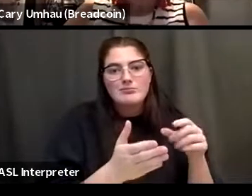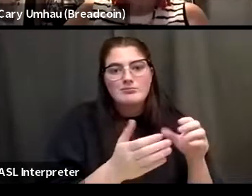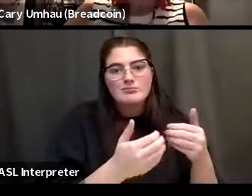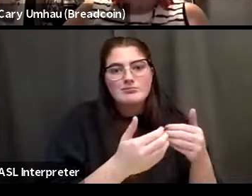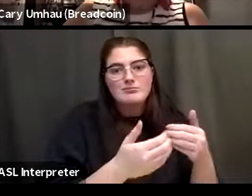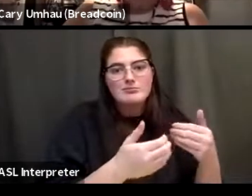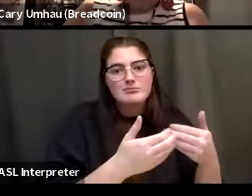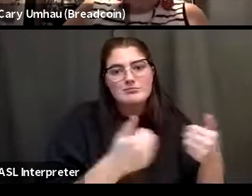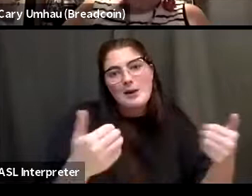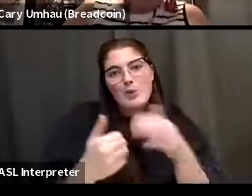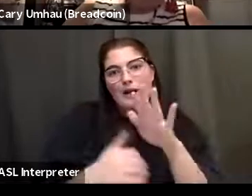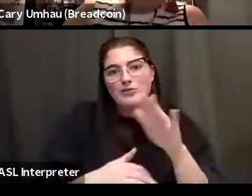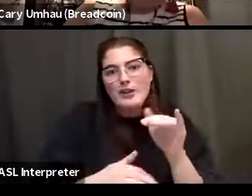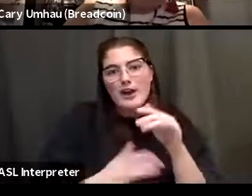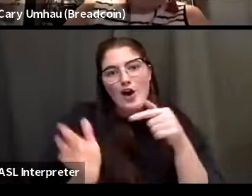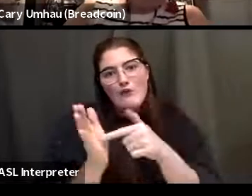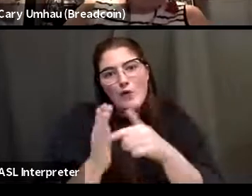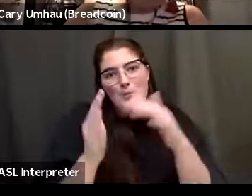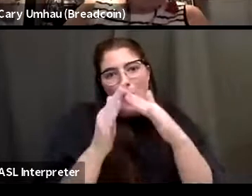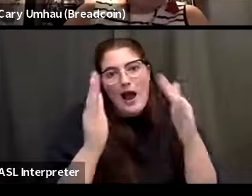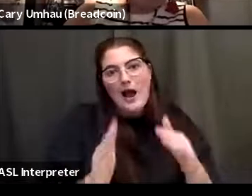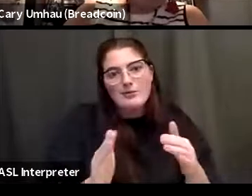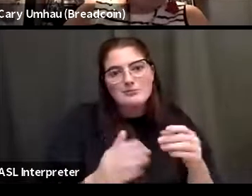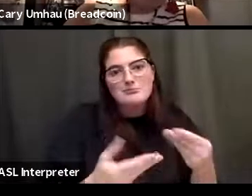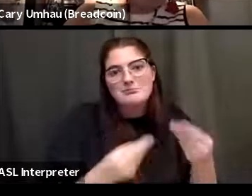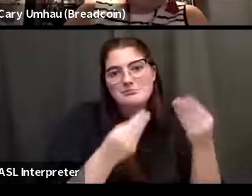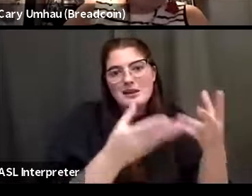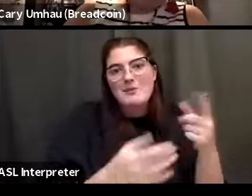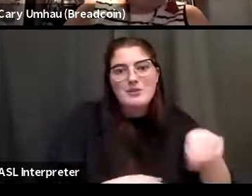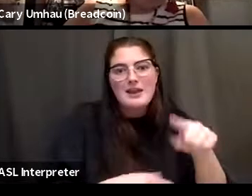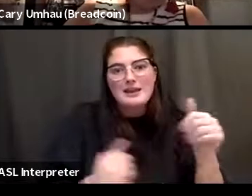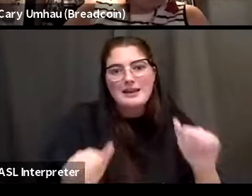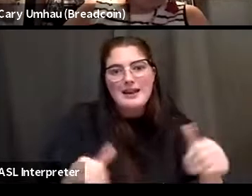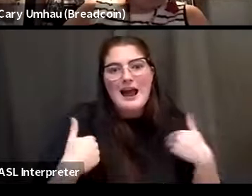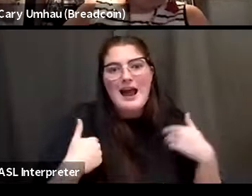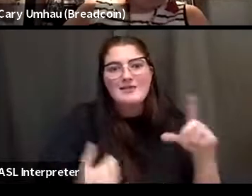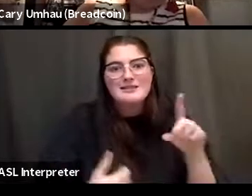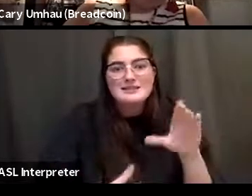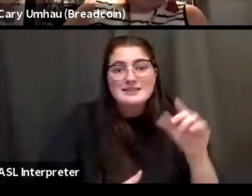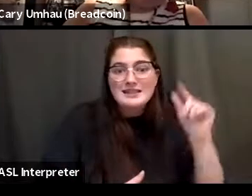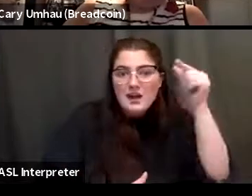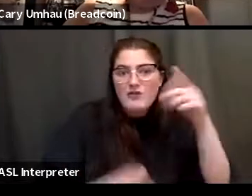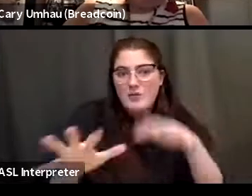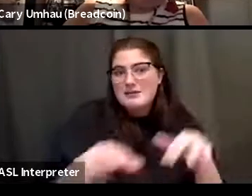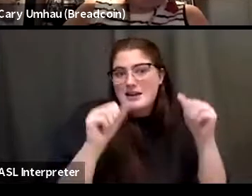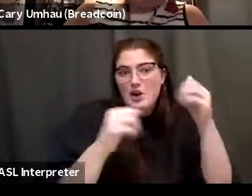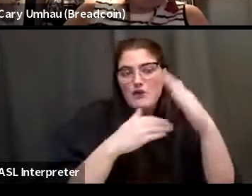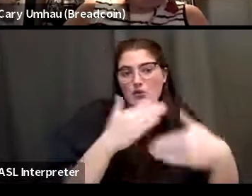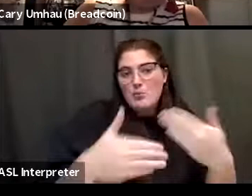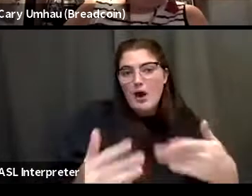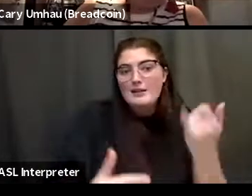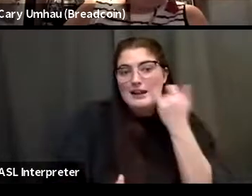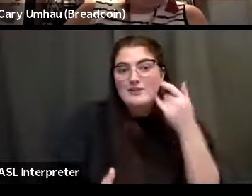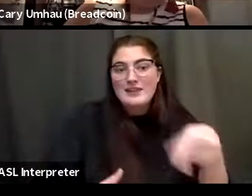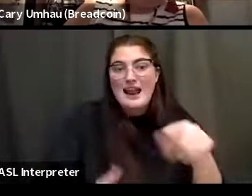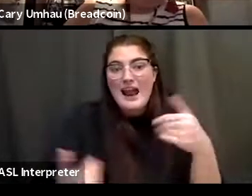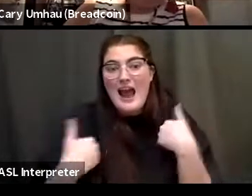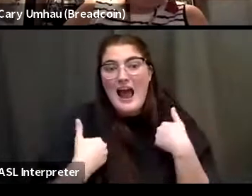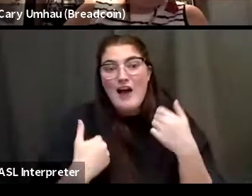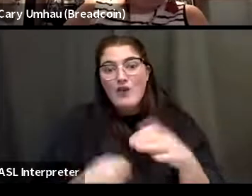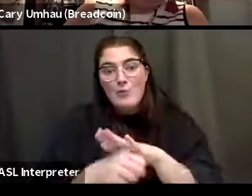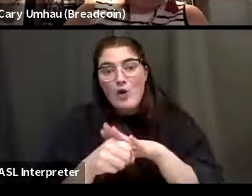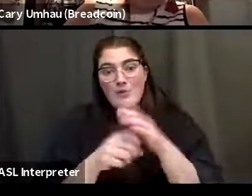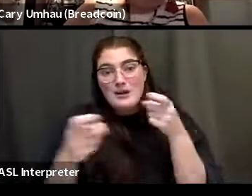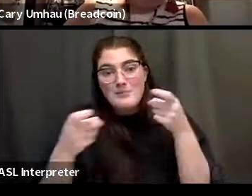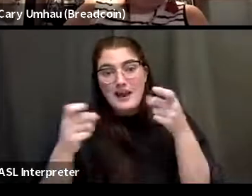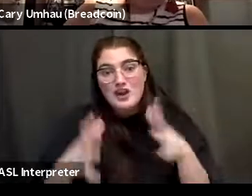housing. They could, have DC government just take over the whole process. If they have a property manager, that